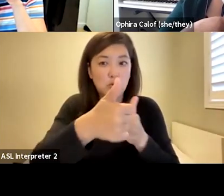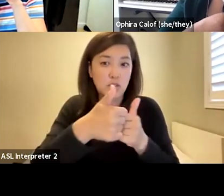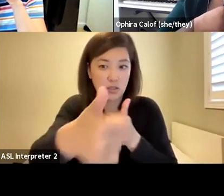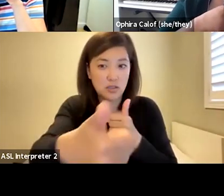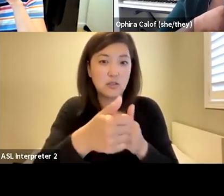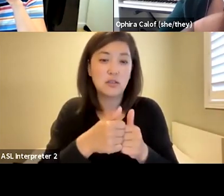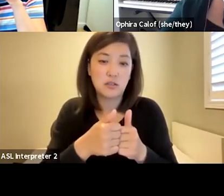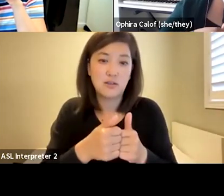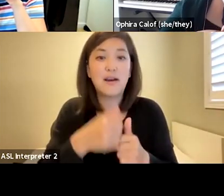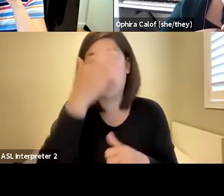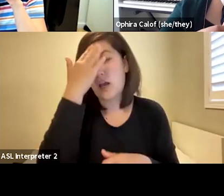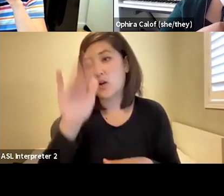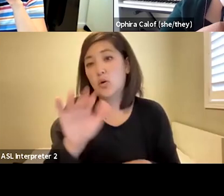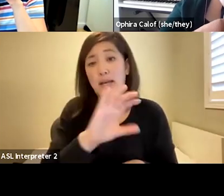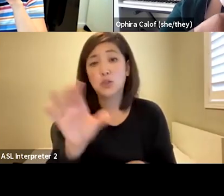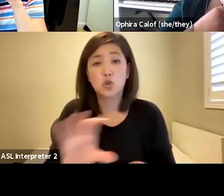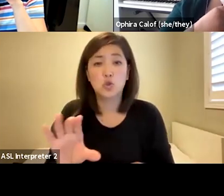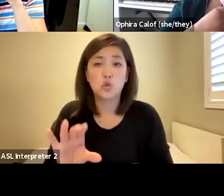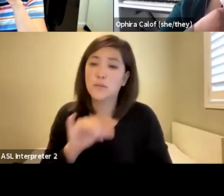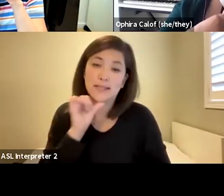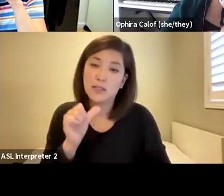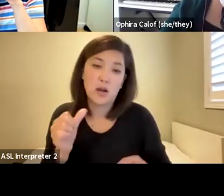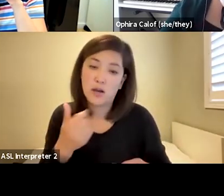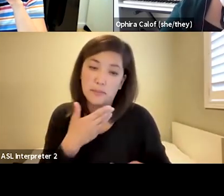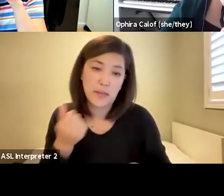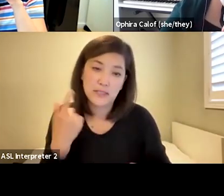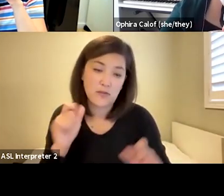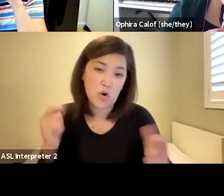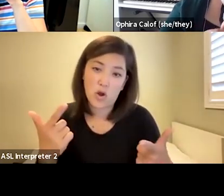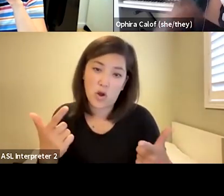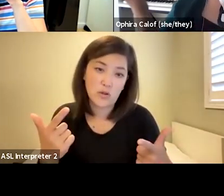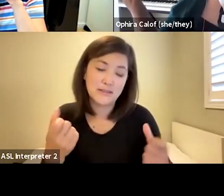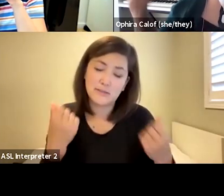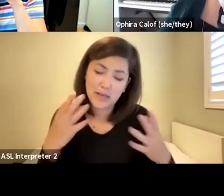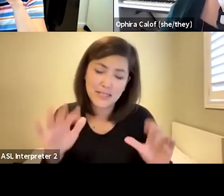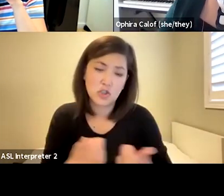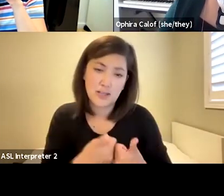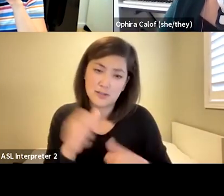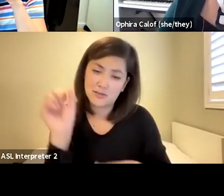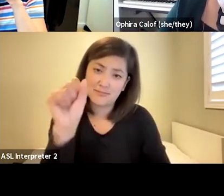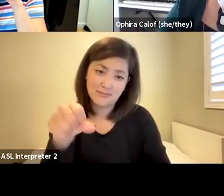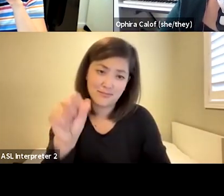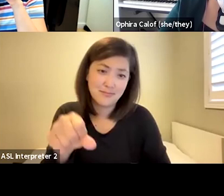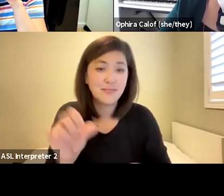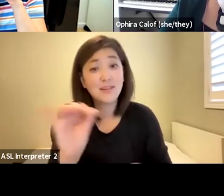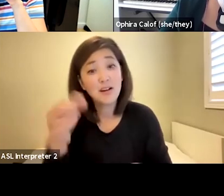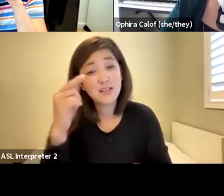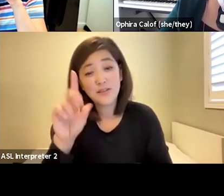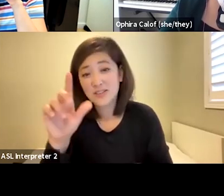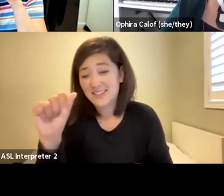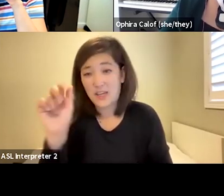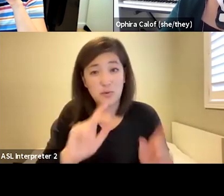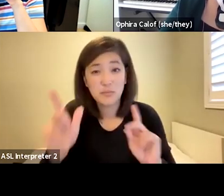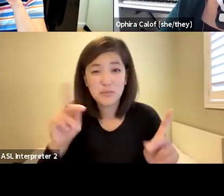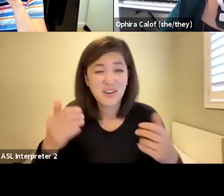much as Zoom most certainly does not work for everyone, and there's a lot of challenges with it, and even for disabled folks, there's a lot of